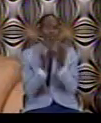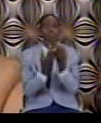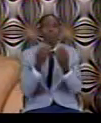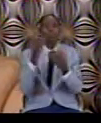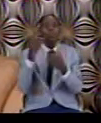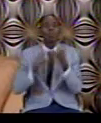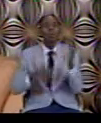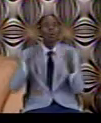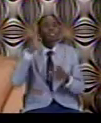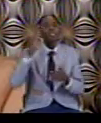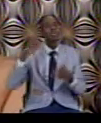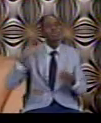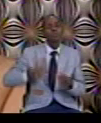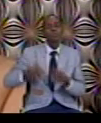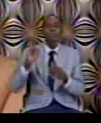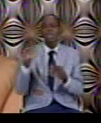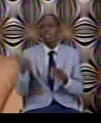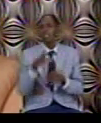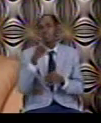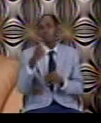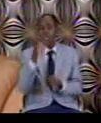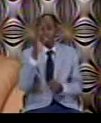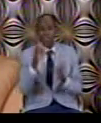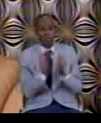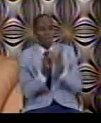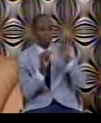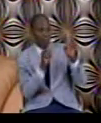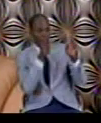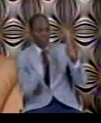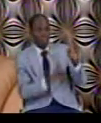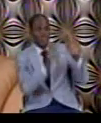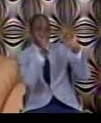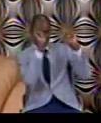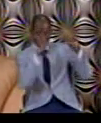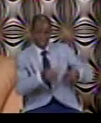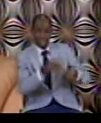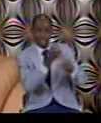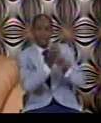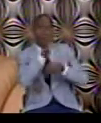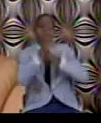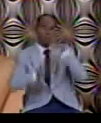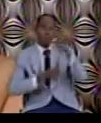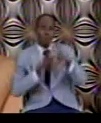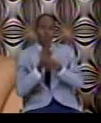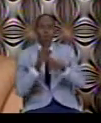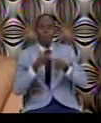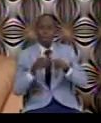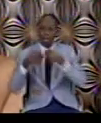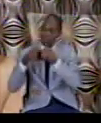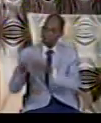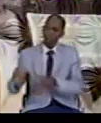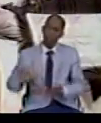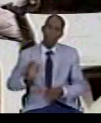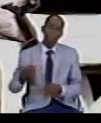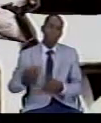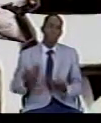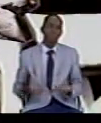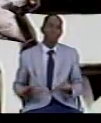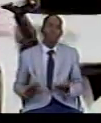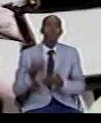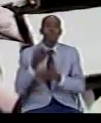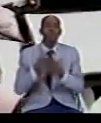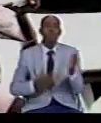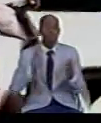if that one will gain the whole world and lose his own soul? Or what shall a man, what will